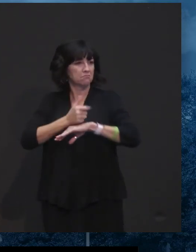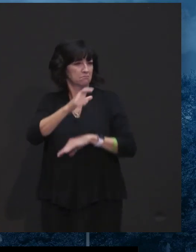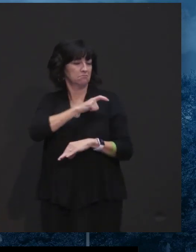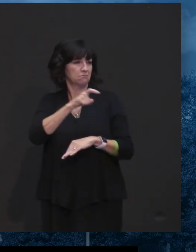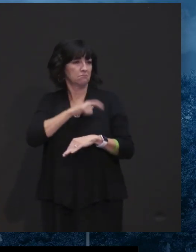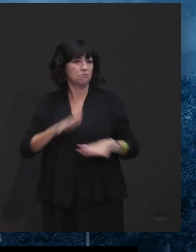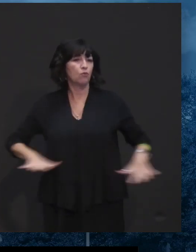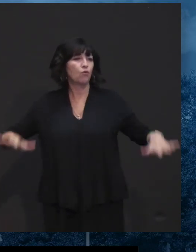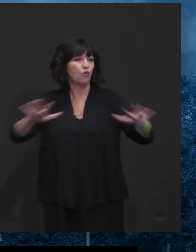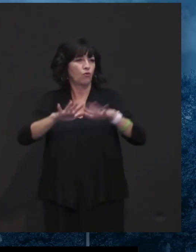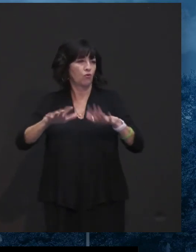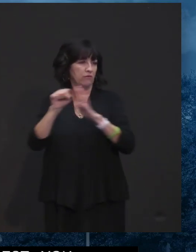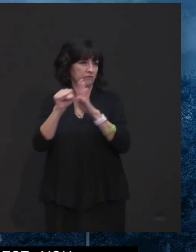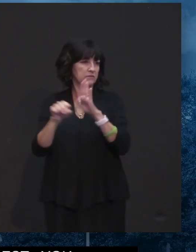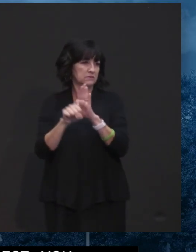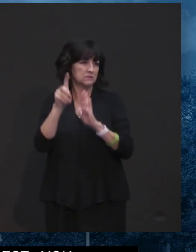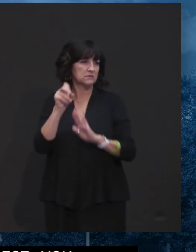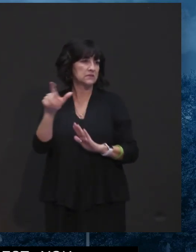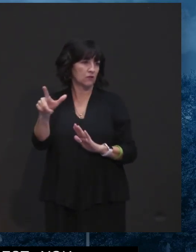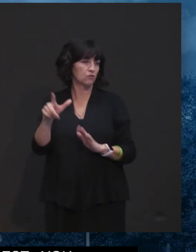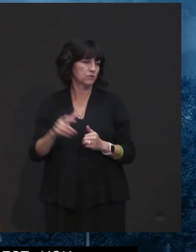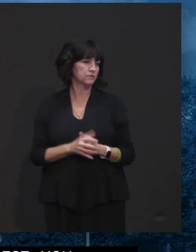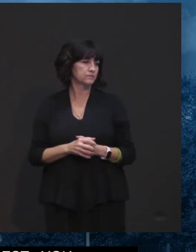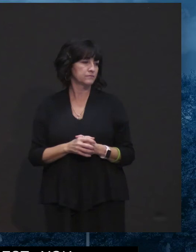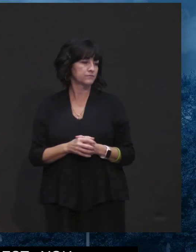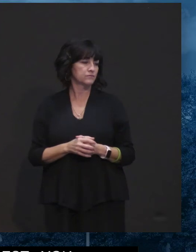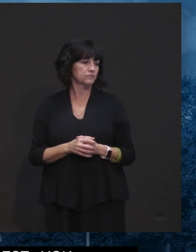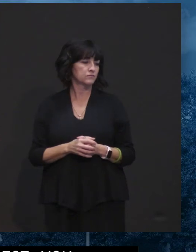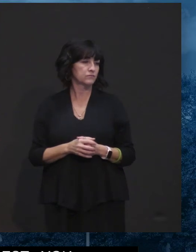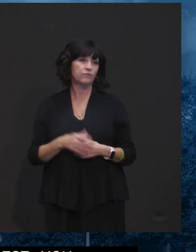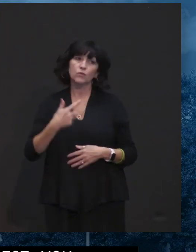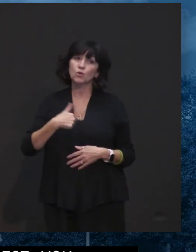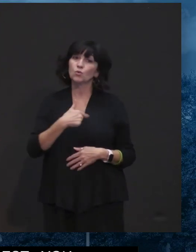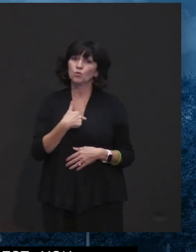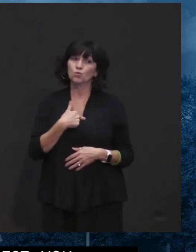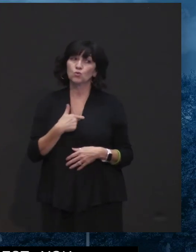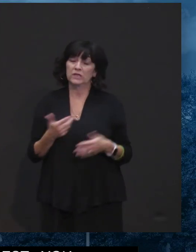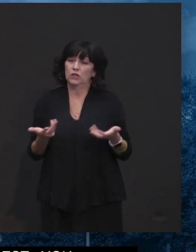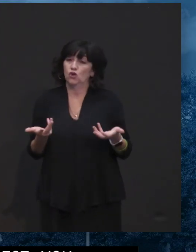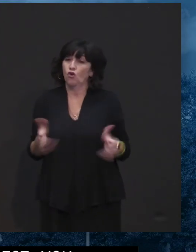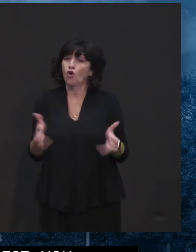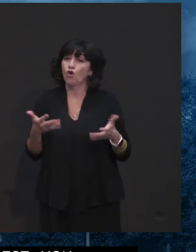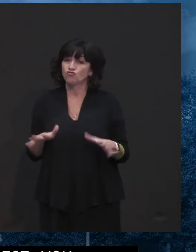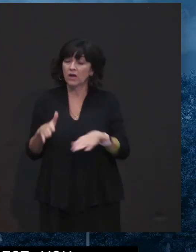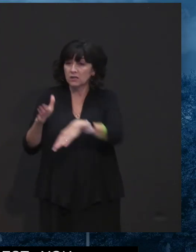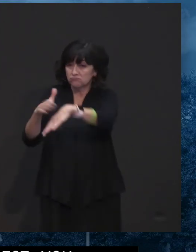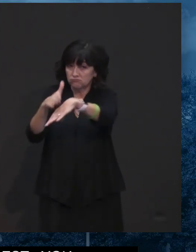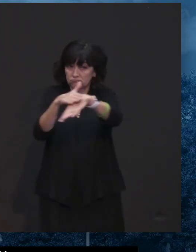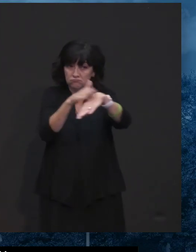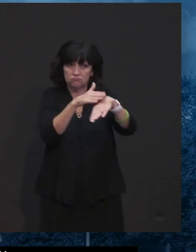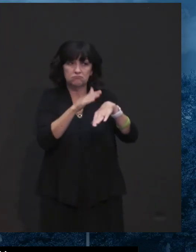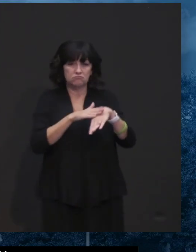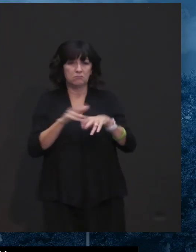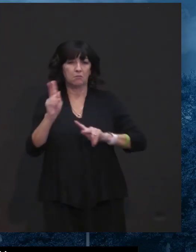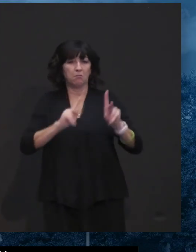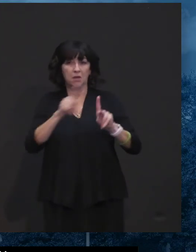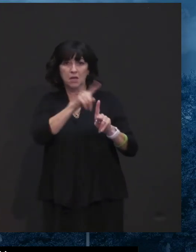unrest. And we really caution against anyone inciting any kind of panic,